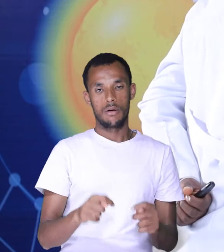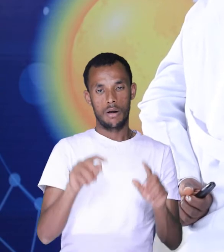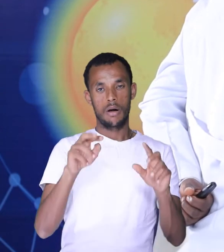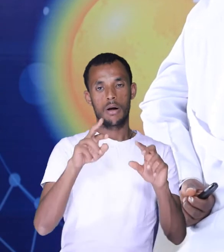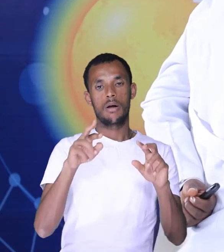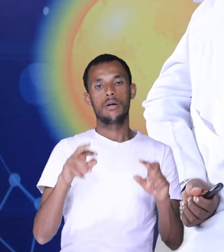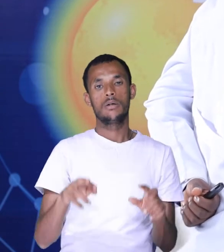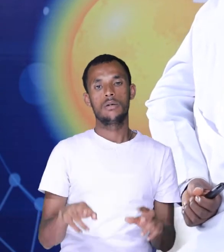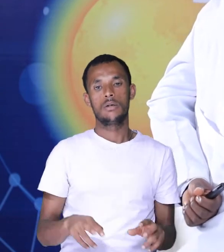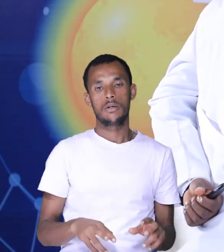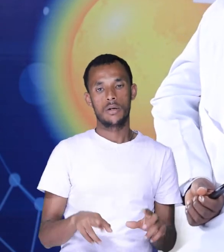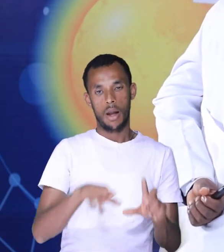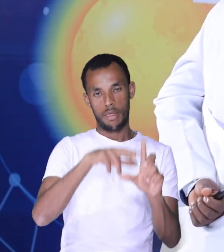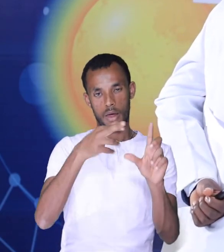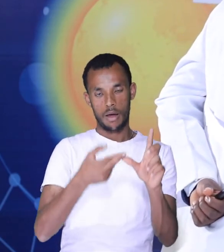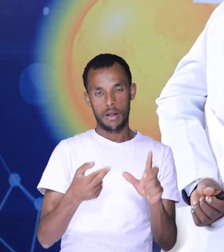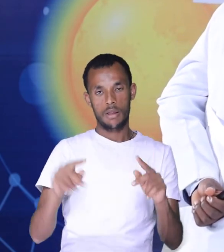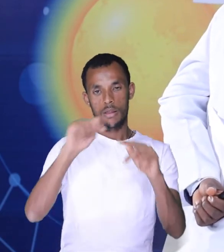Right angle triangle